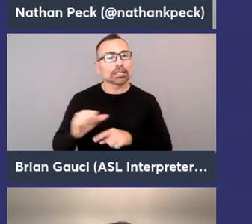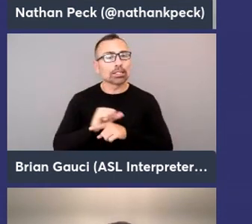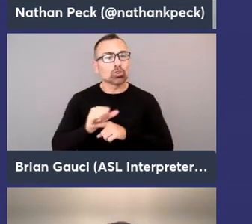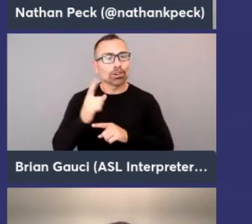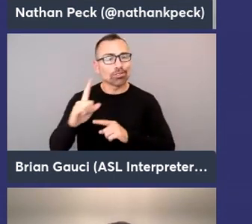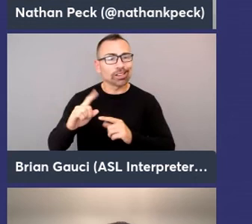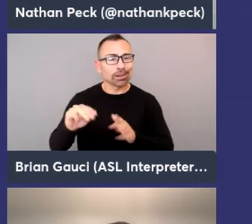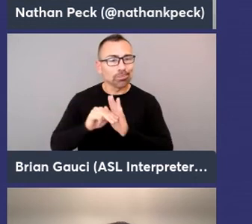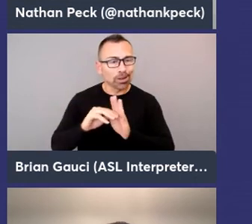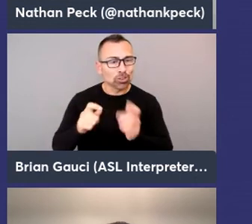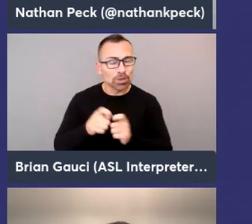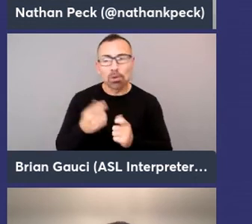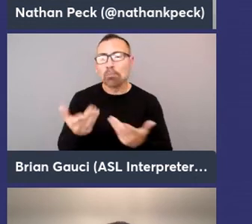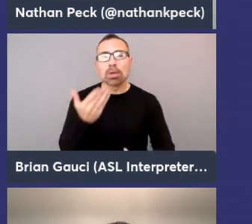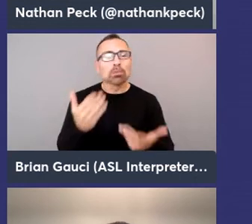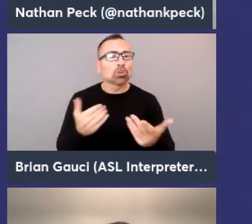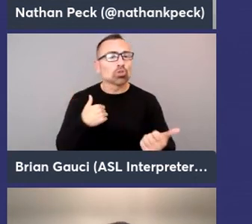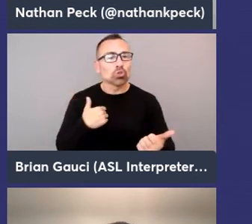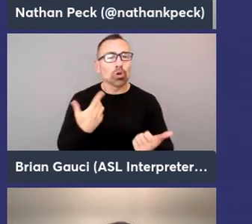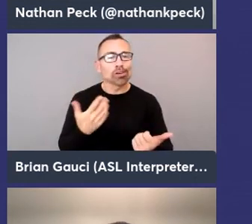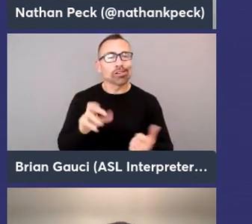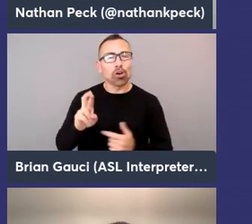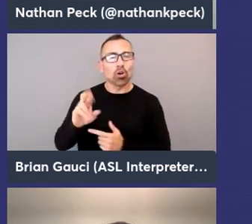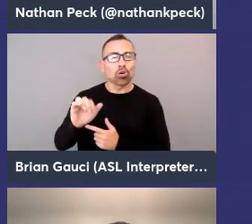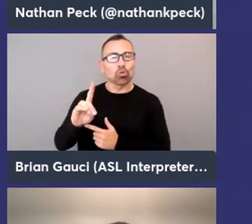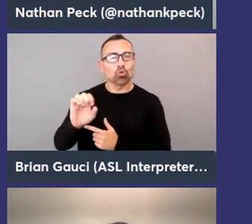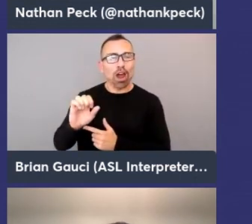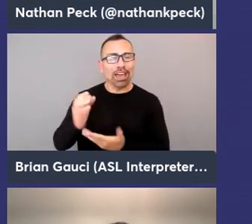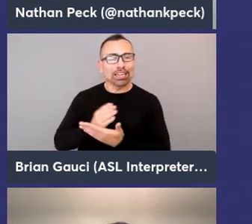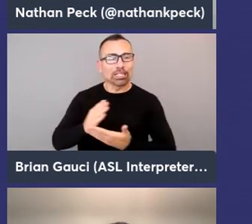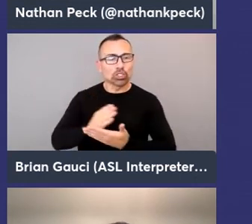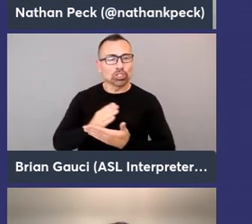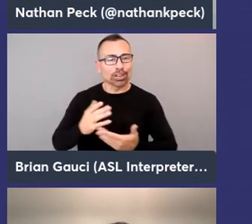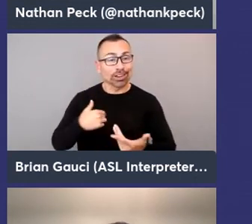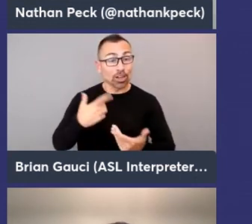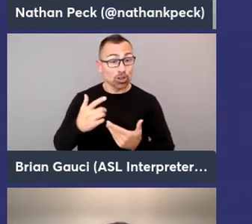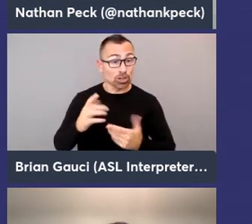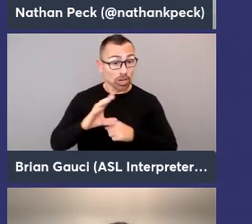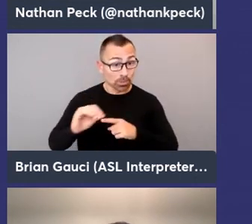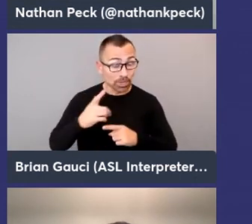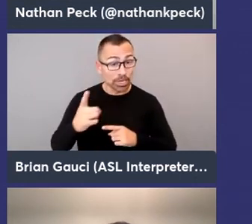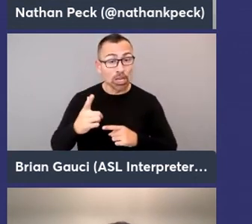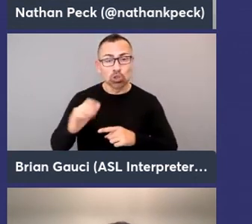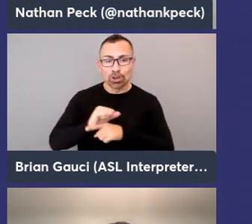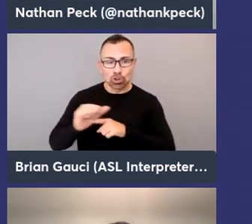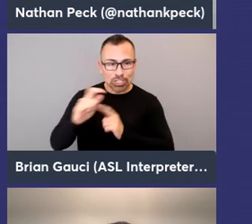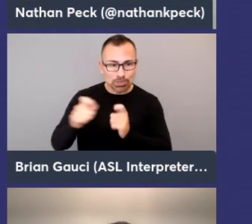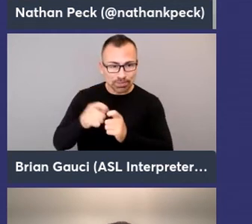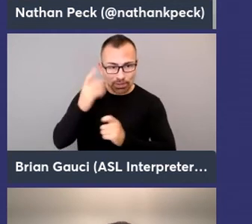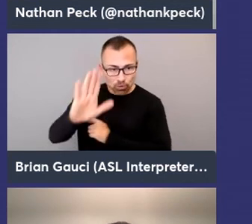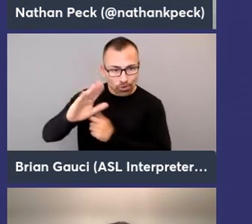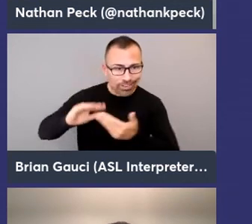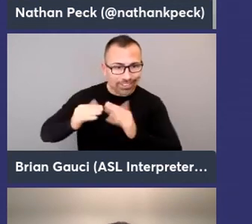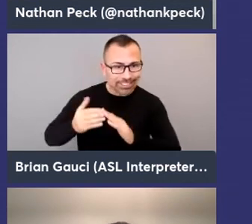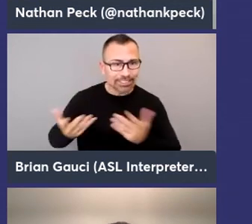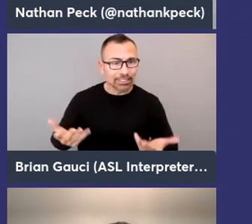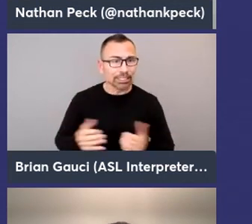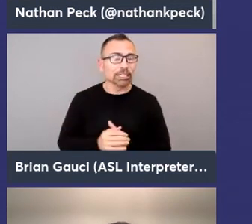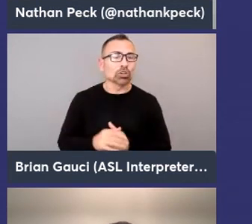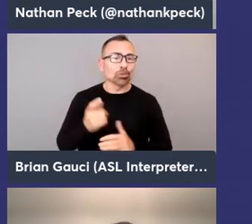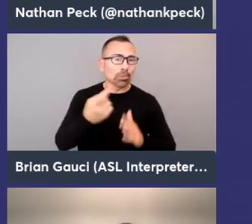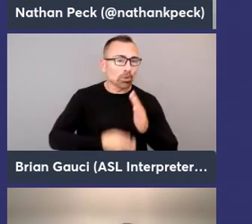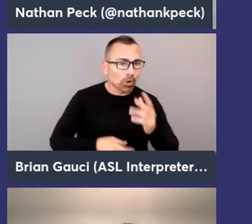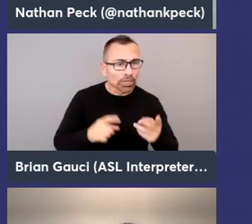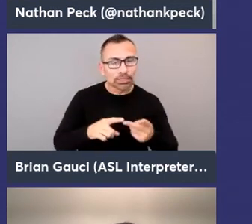sharing company and training a model specific to every city. Maybe it's your pricing model or personalization model or something like that,